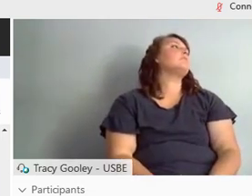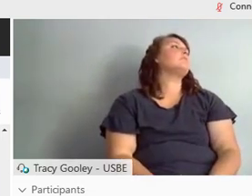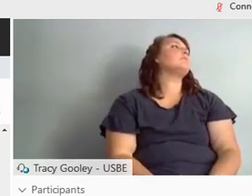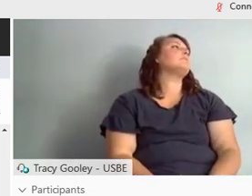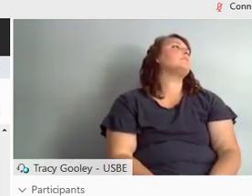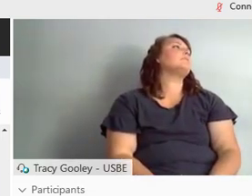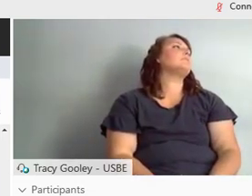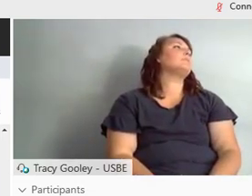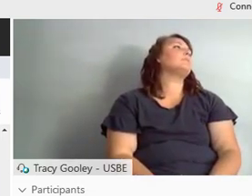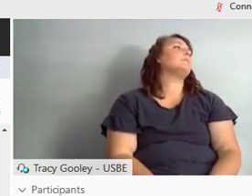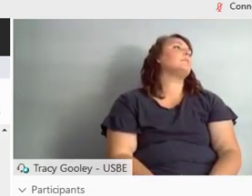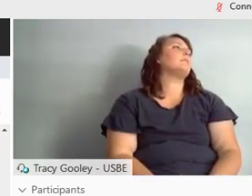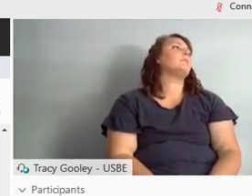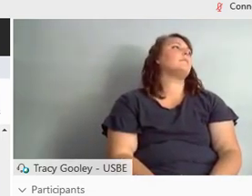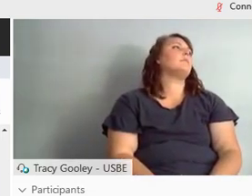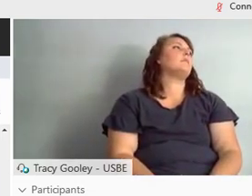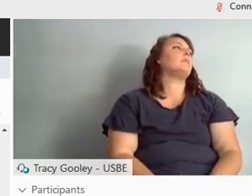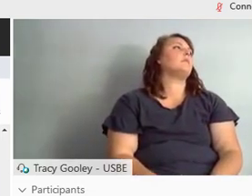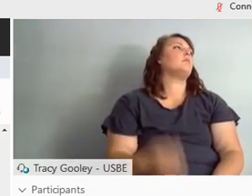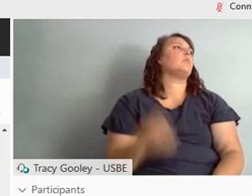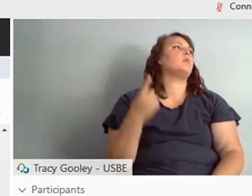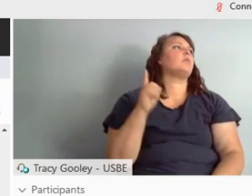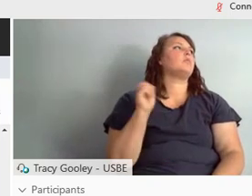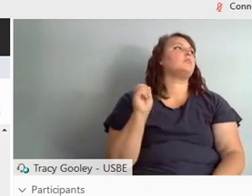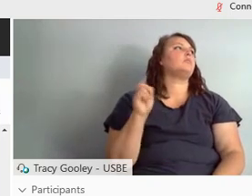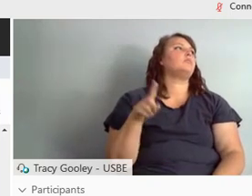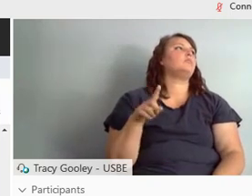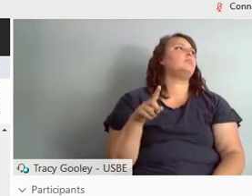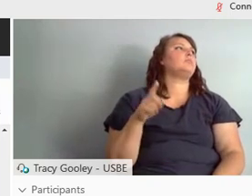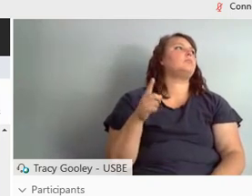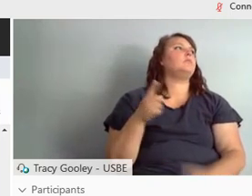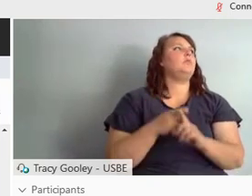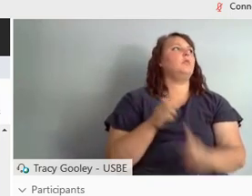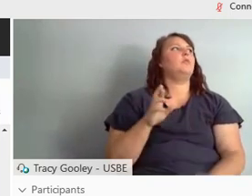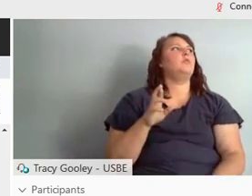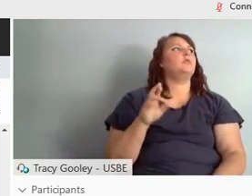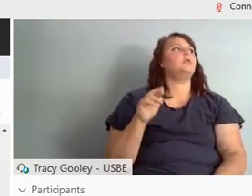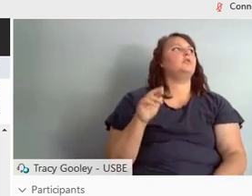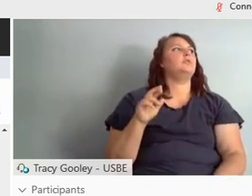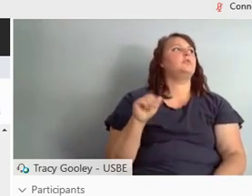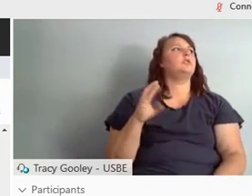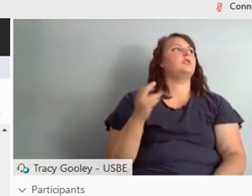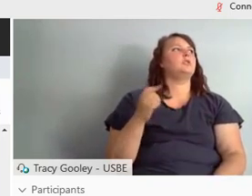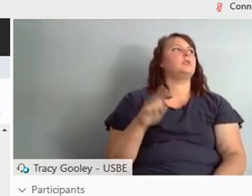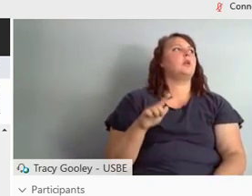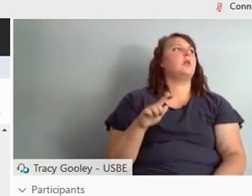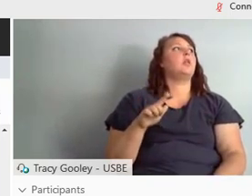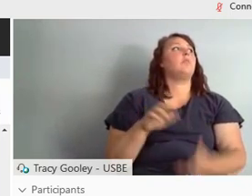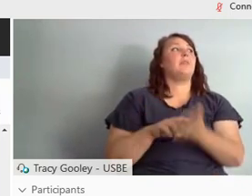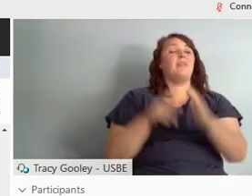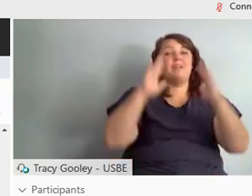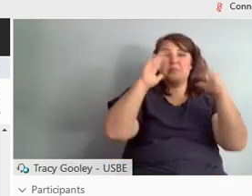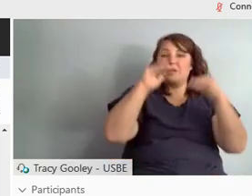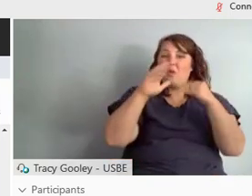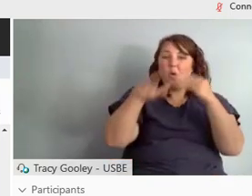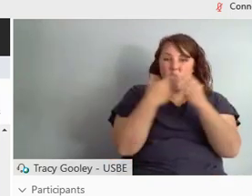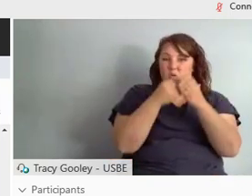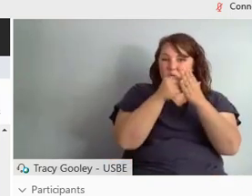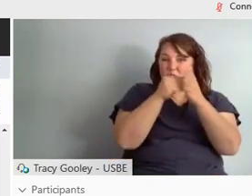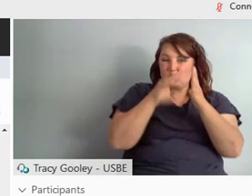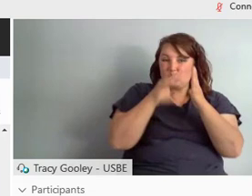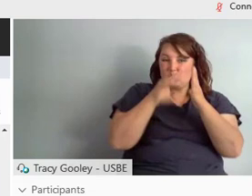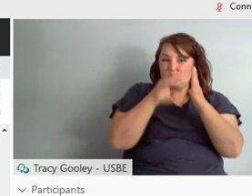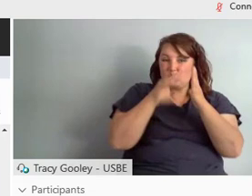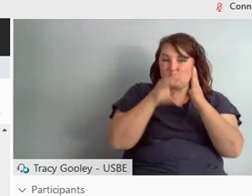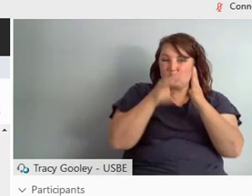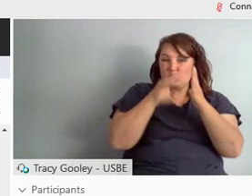Okay. I saw there was one question. So About one from Rochelle says, so is the expectation that we enter all